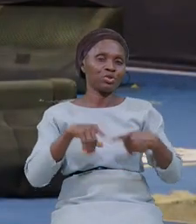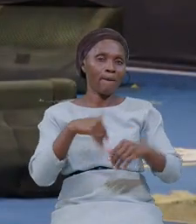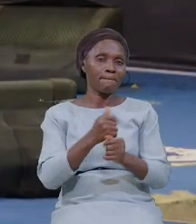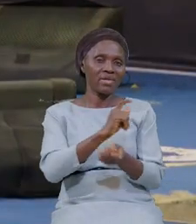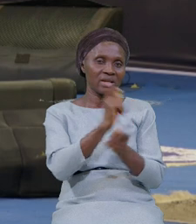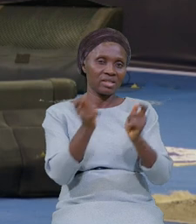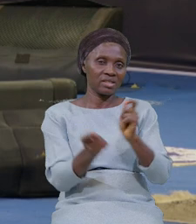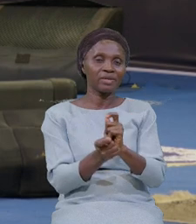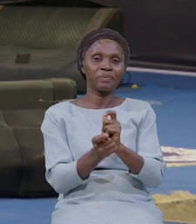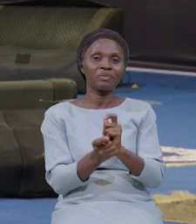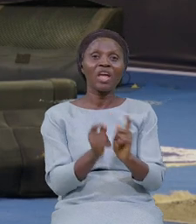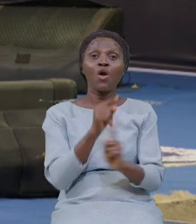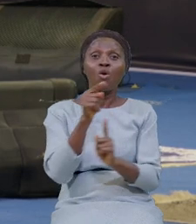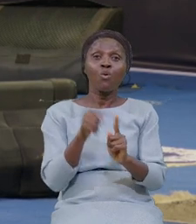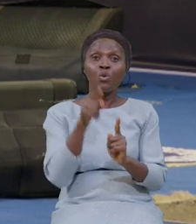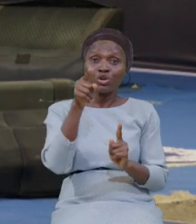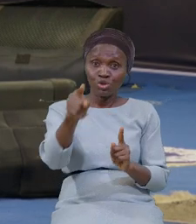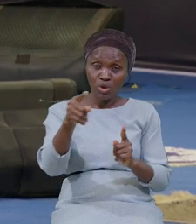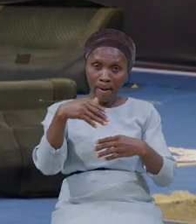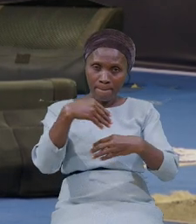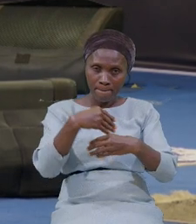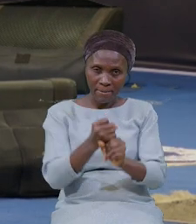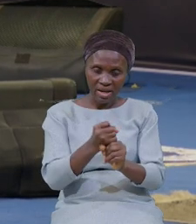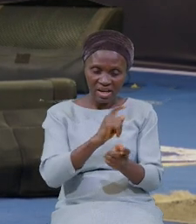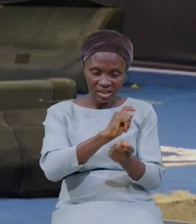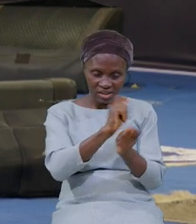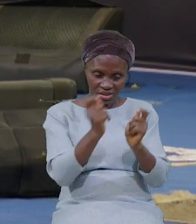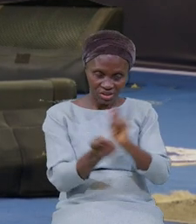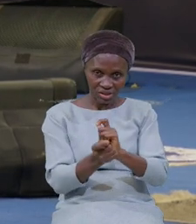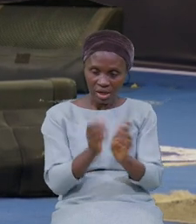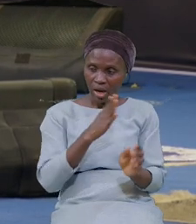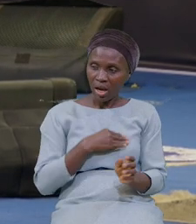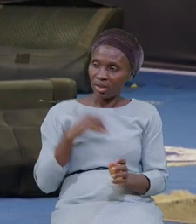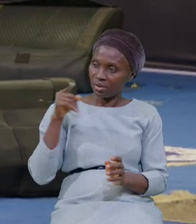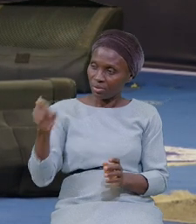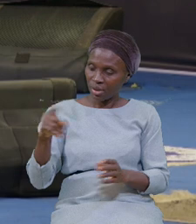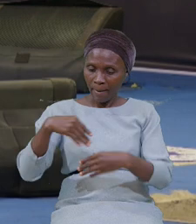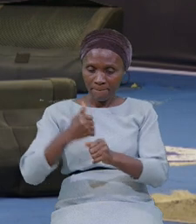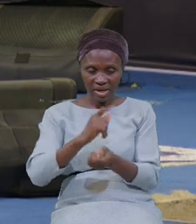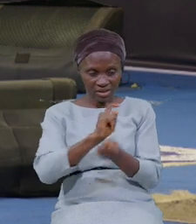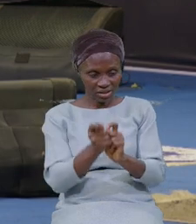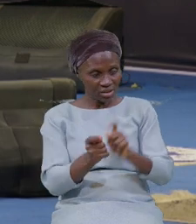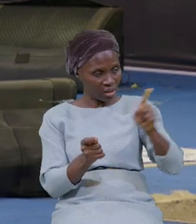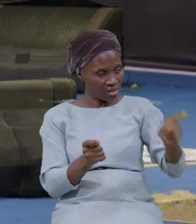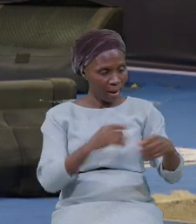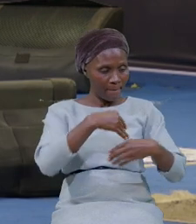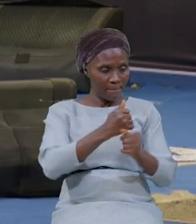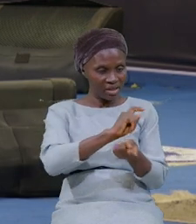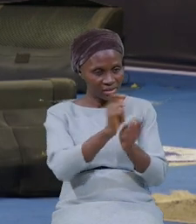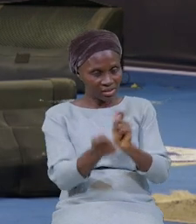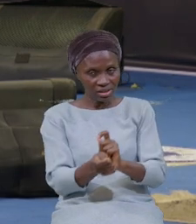when you make a change, he makes a change, I make a change in our different fields, in our